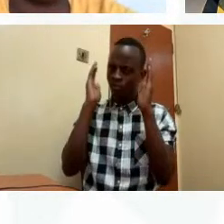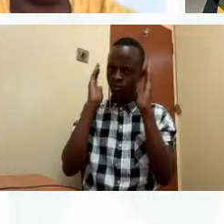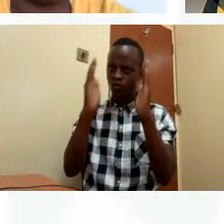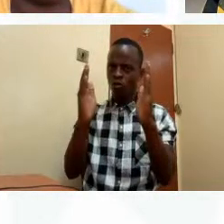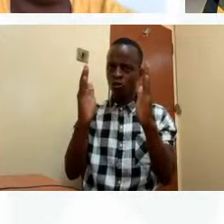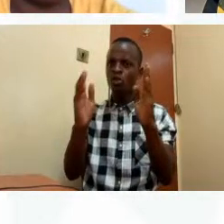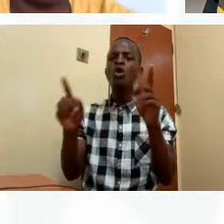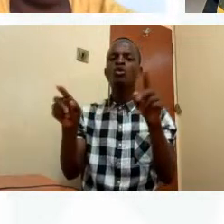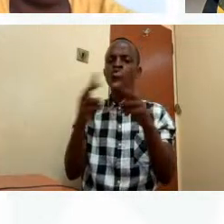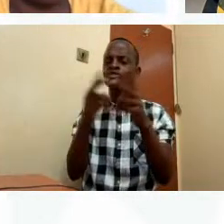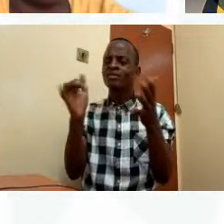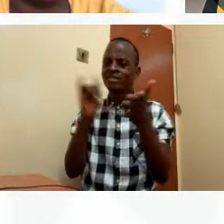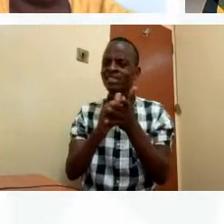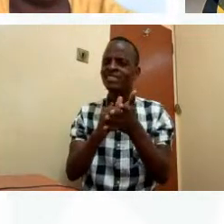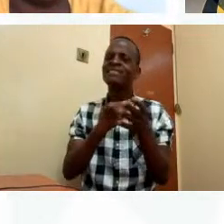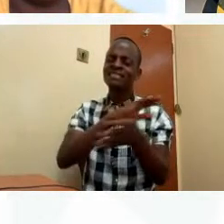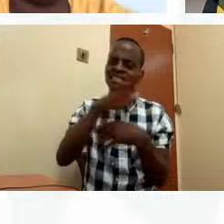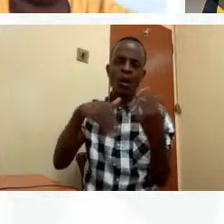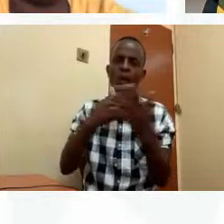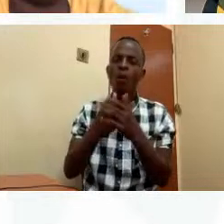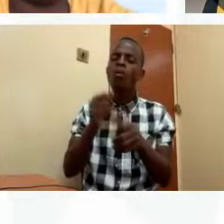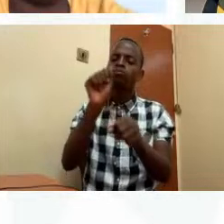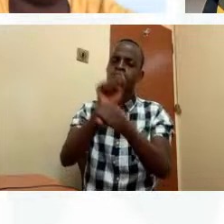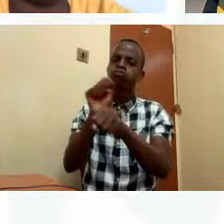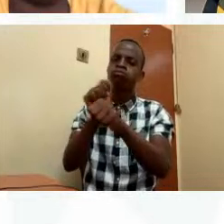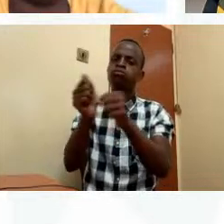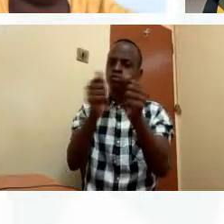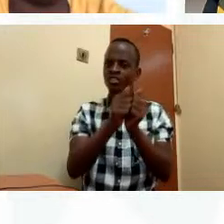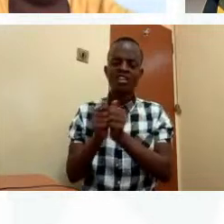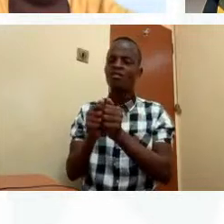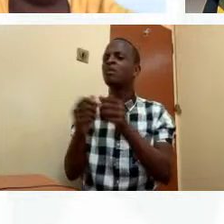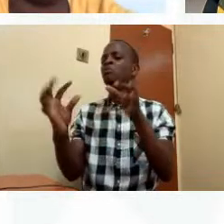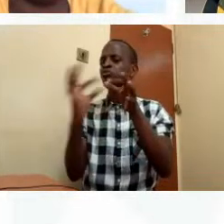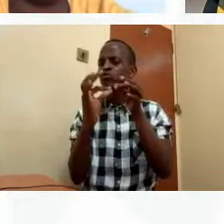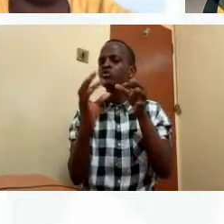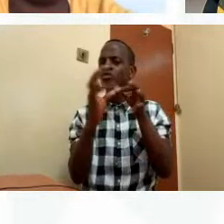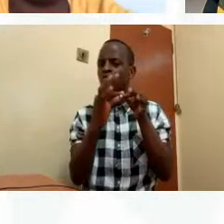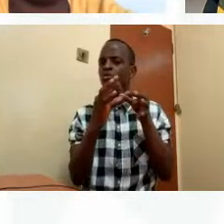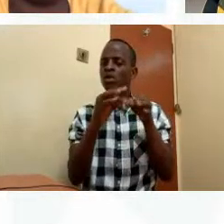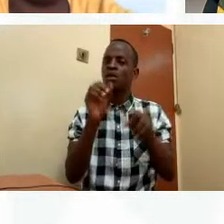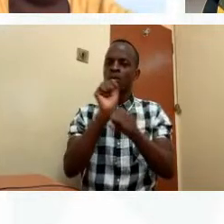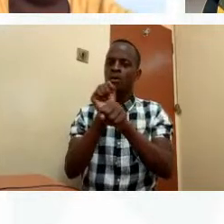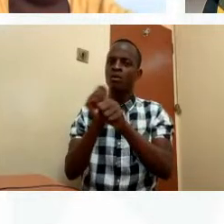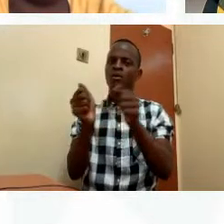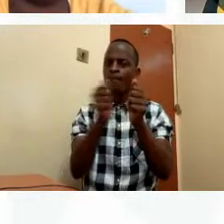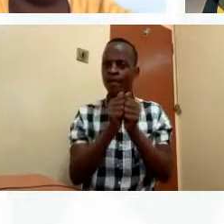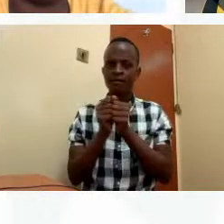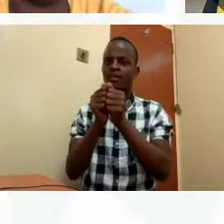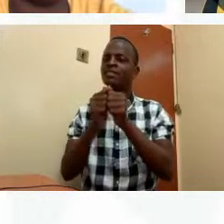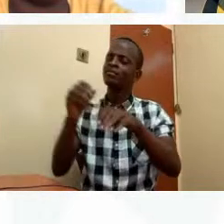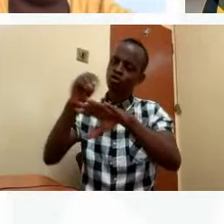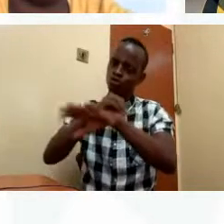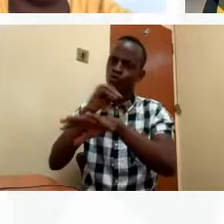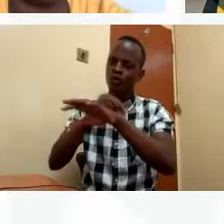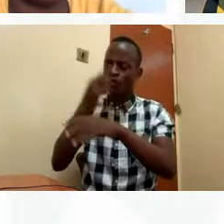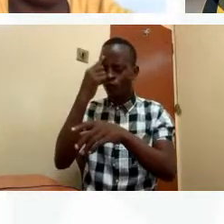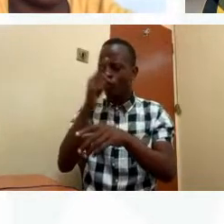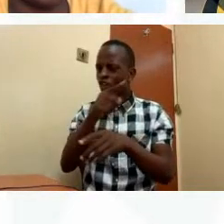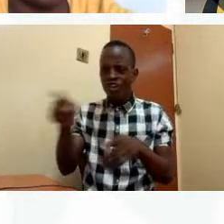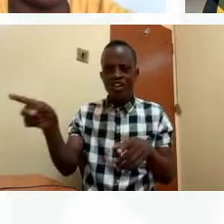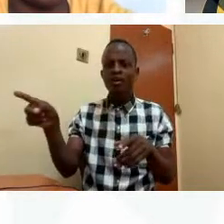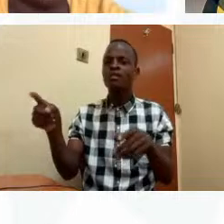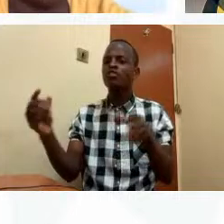banks, and indeed any other business that may be interested to be able to come. That's an opportunity for them to come